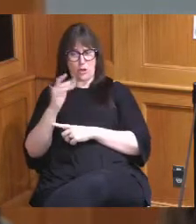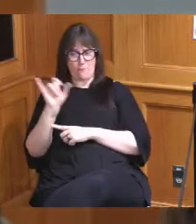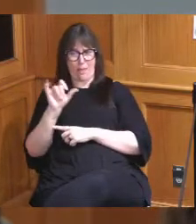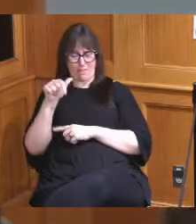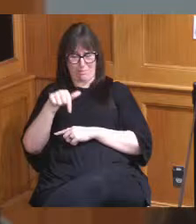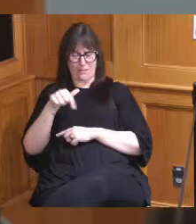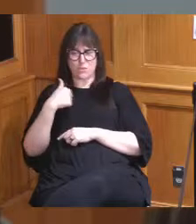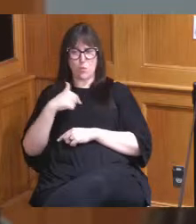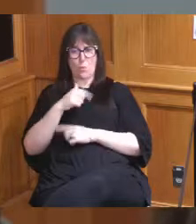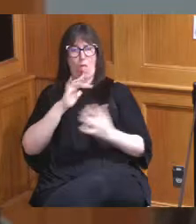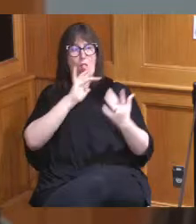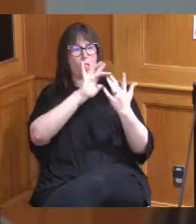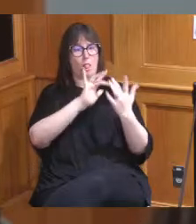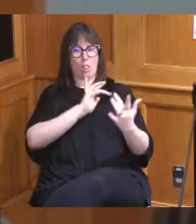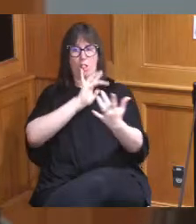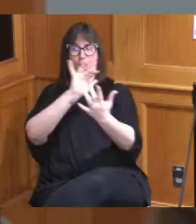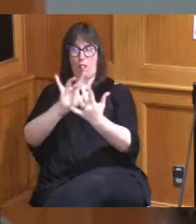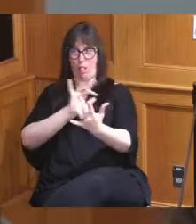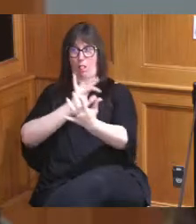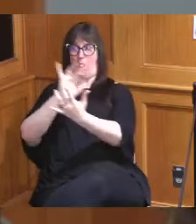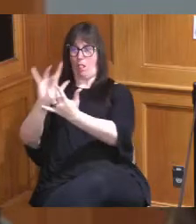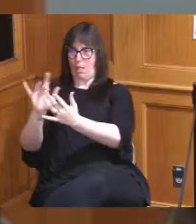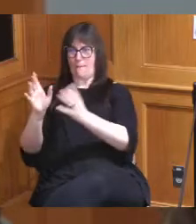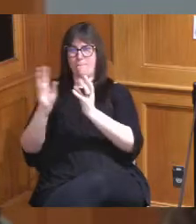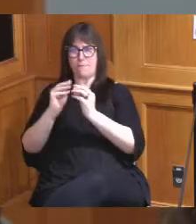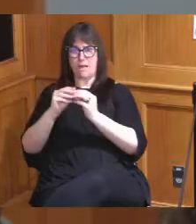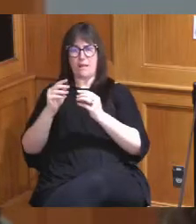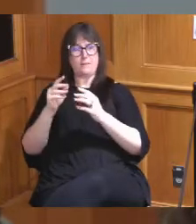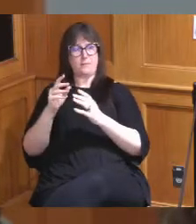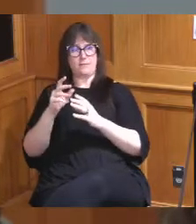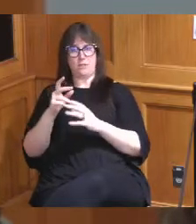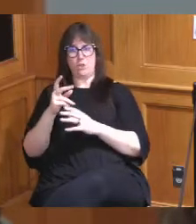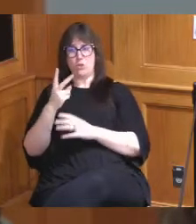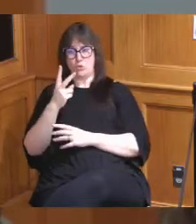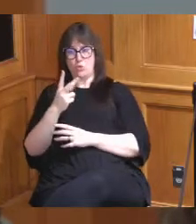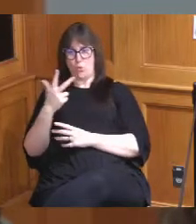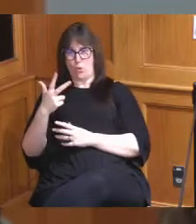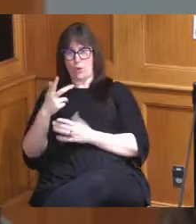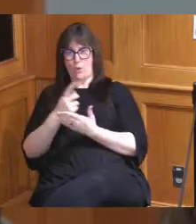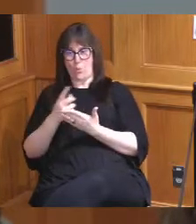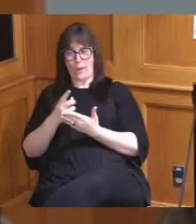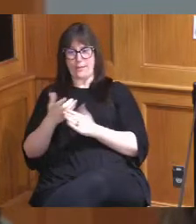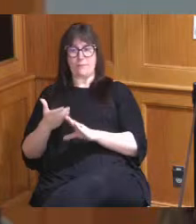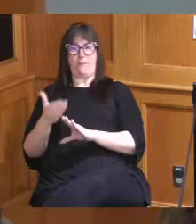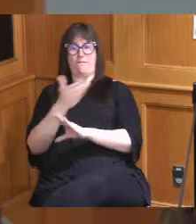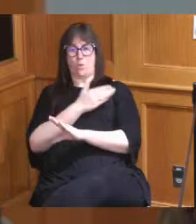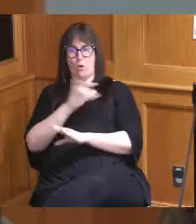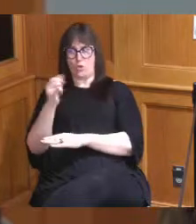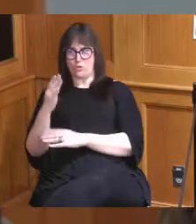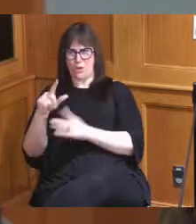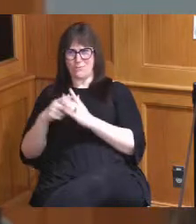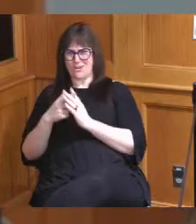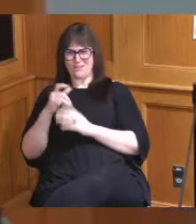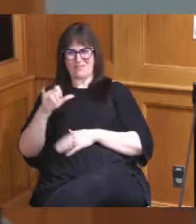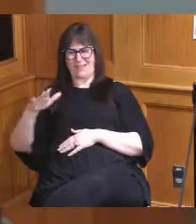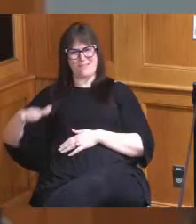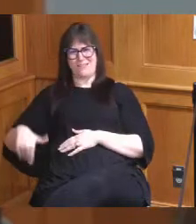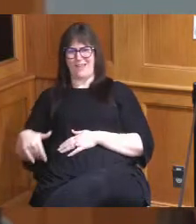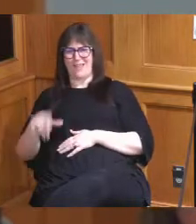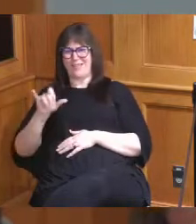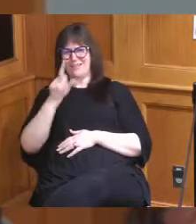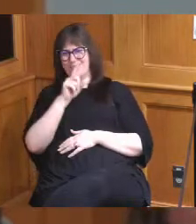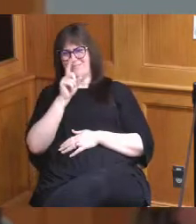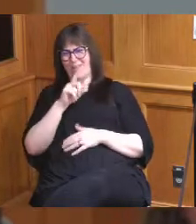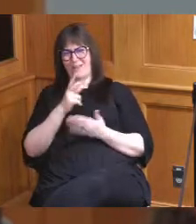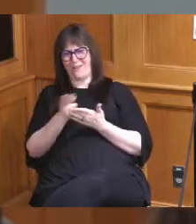outreach meetings, and they'll have these outreach meetings two or 3 weeks before the job starts. Well, that's way too late. That's really fake.